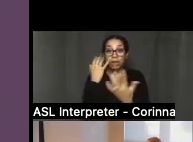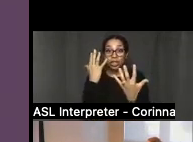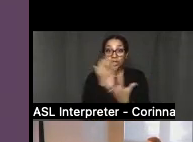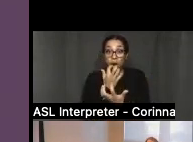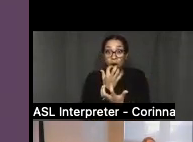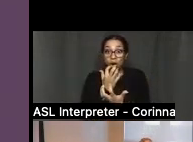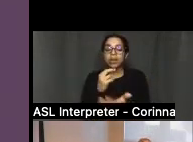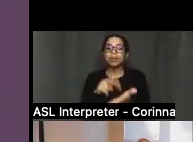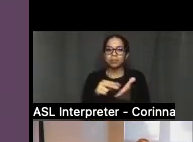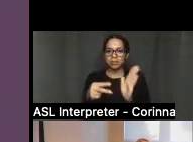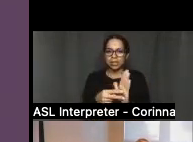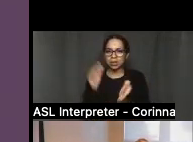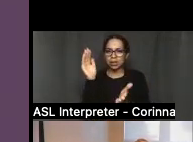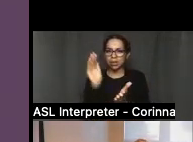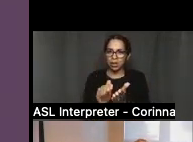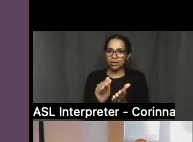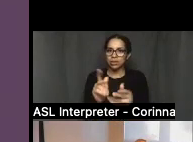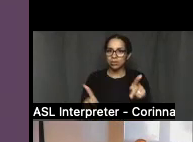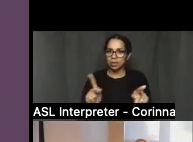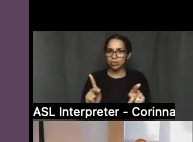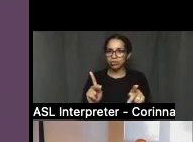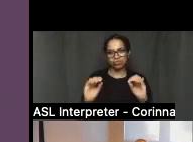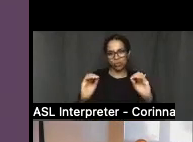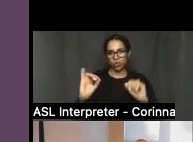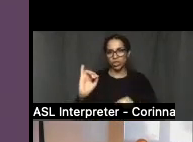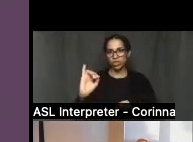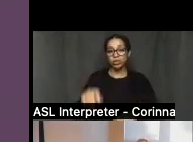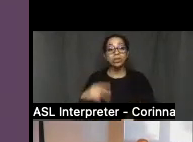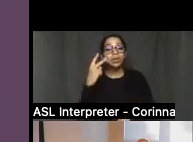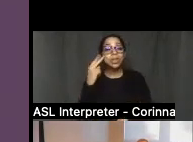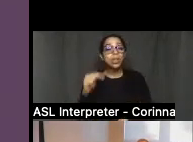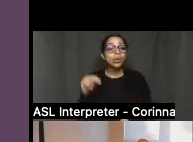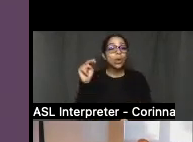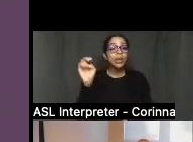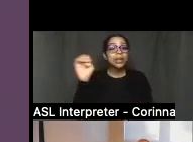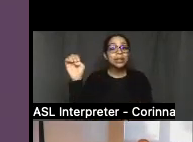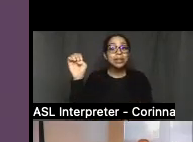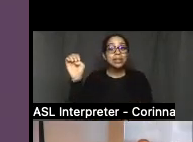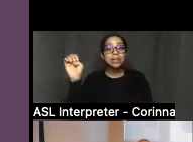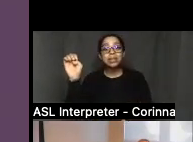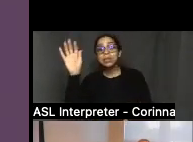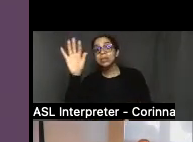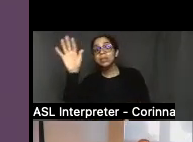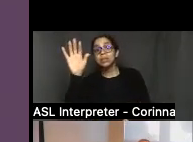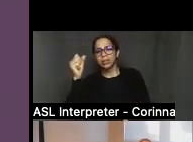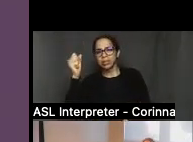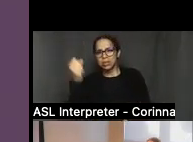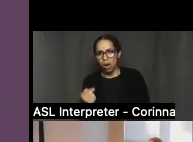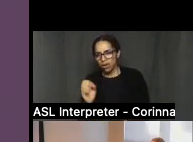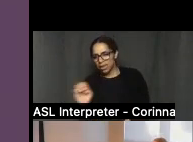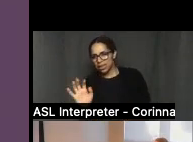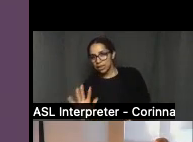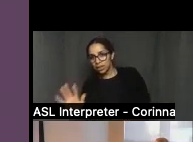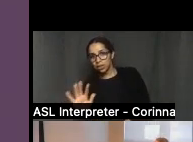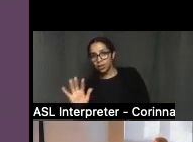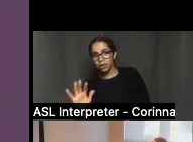rate. So again, you see in some areas in Northeast Colorado, Southeast Colorado, and areas along the